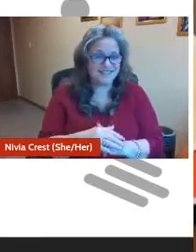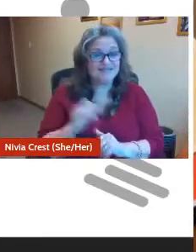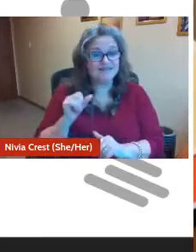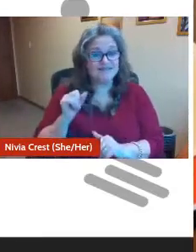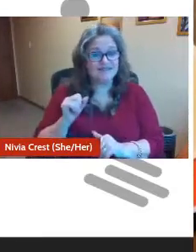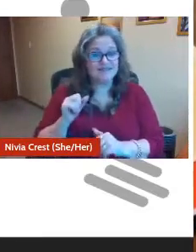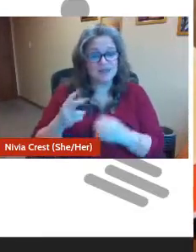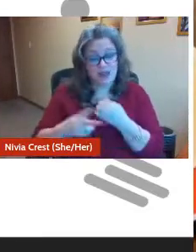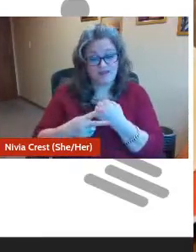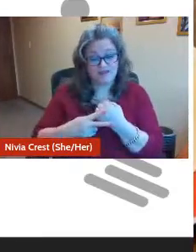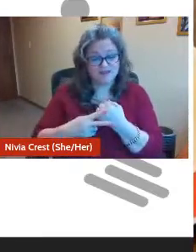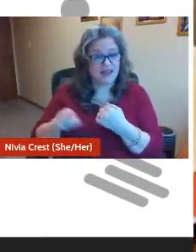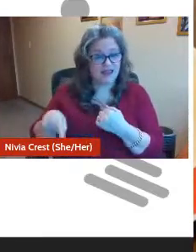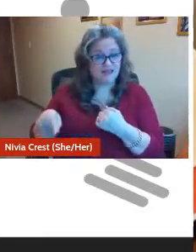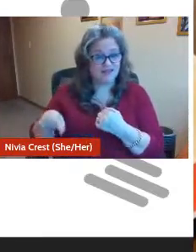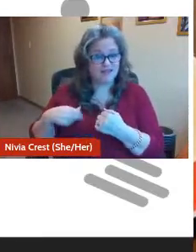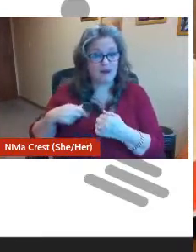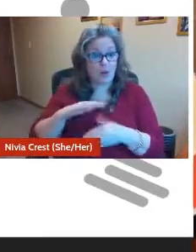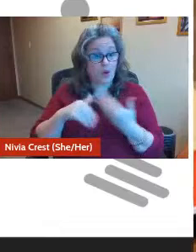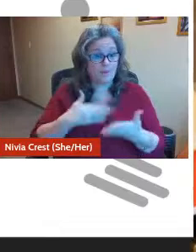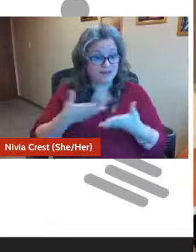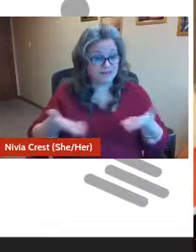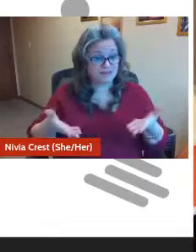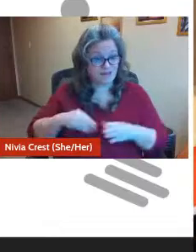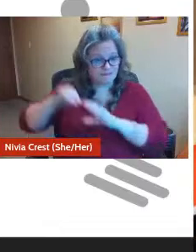seat taken up and put my stuff